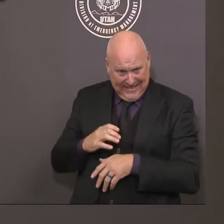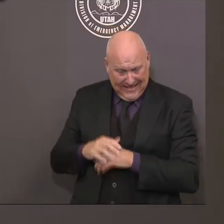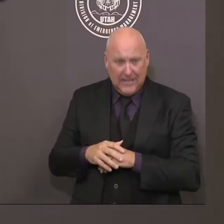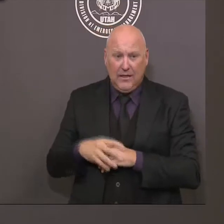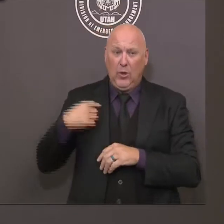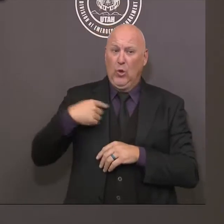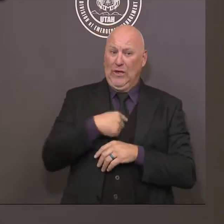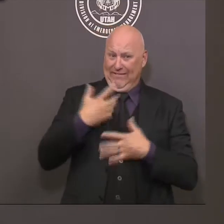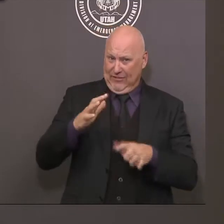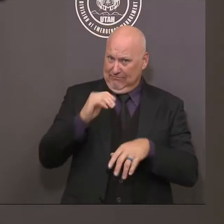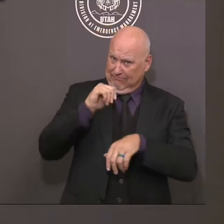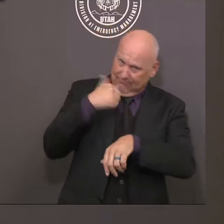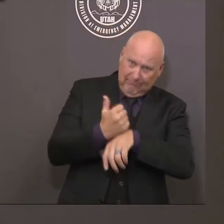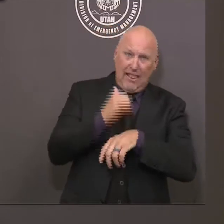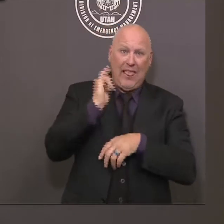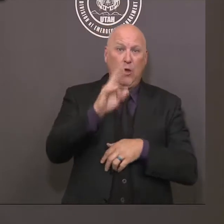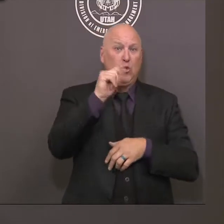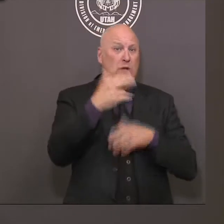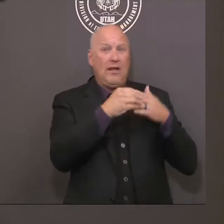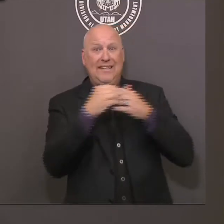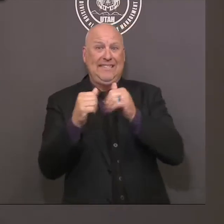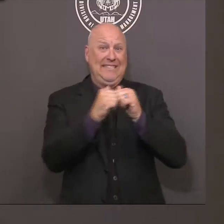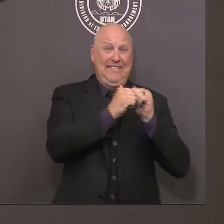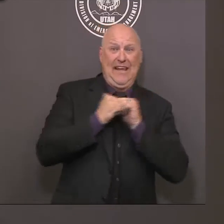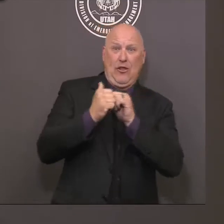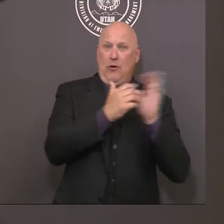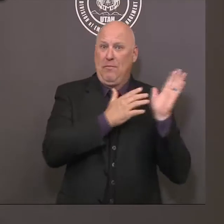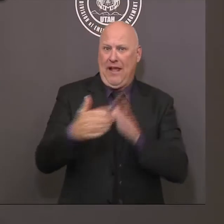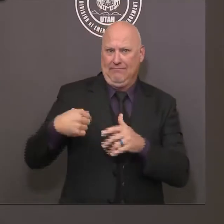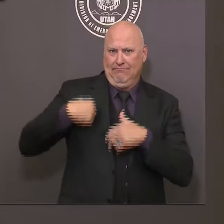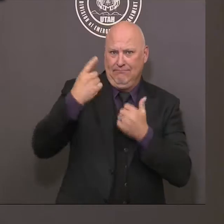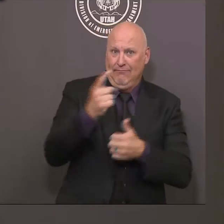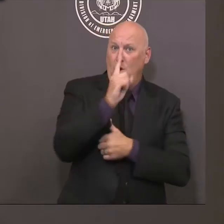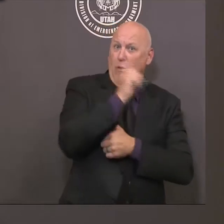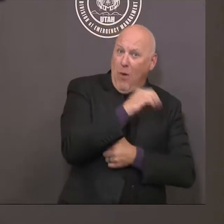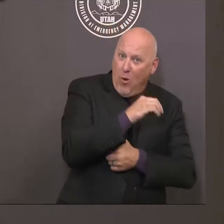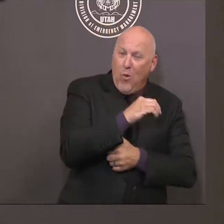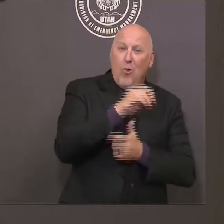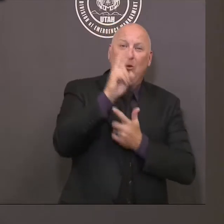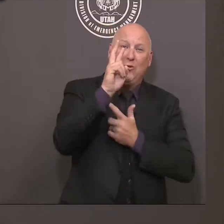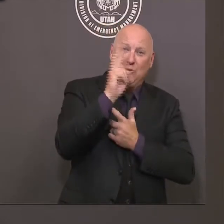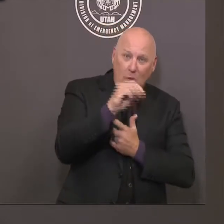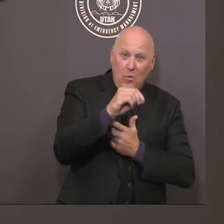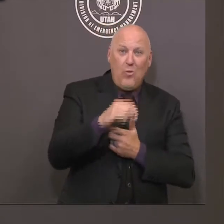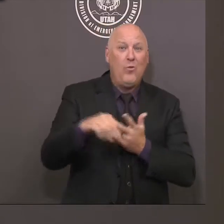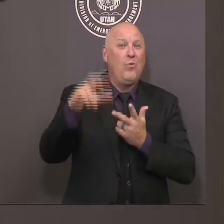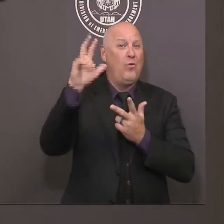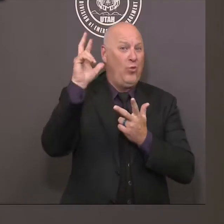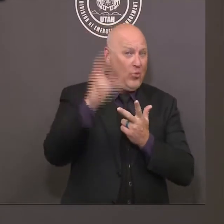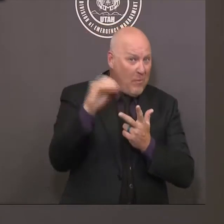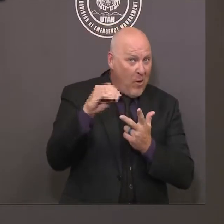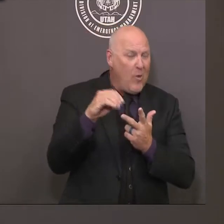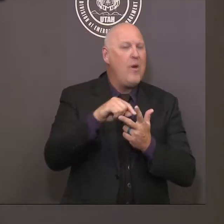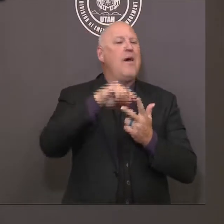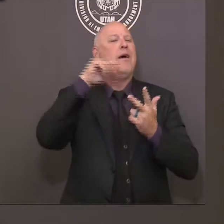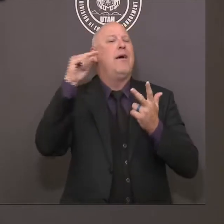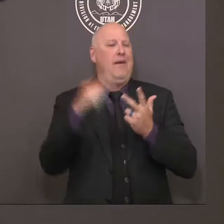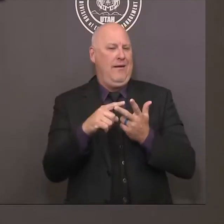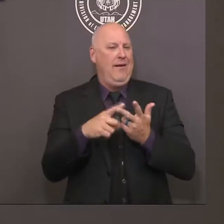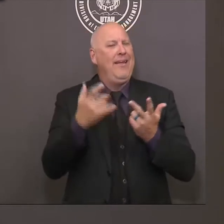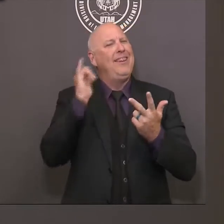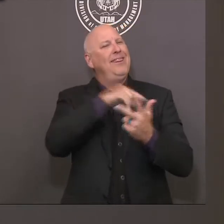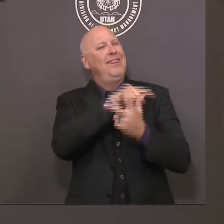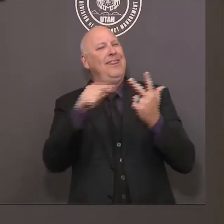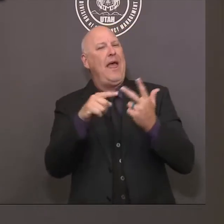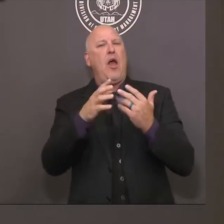provide Utahns hope and a serious playbook to chart the way back to prosperity. I want to thank the members